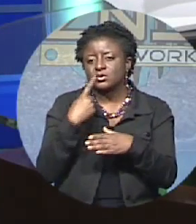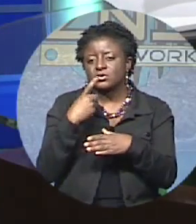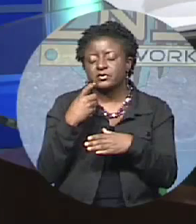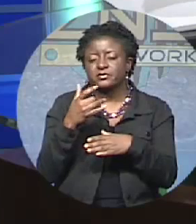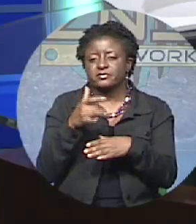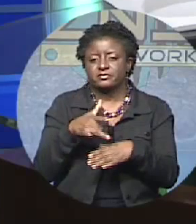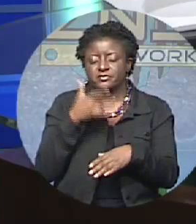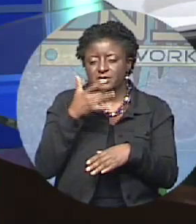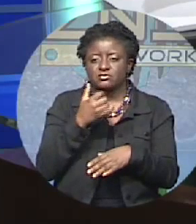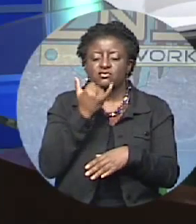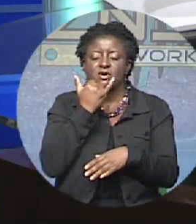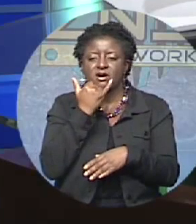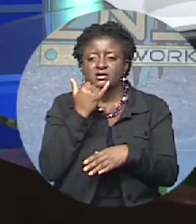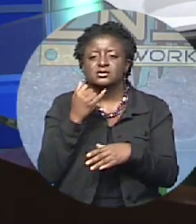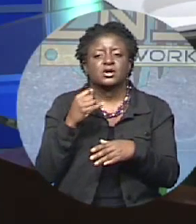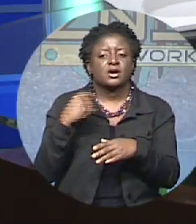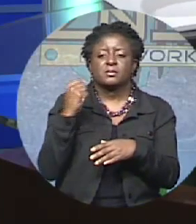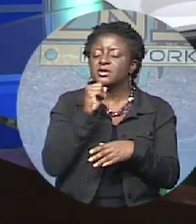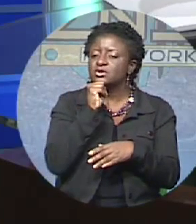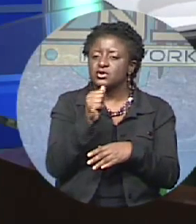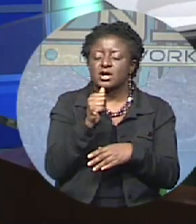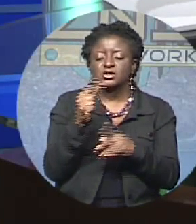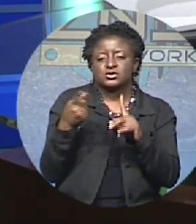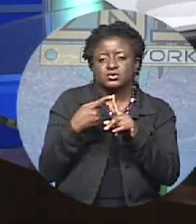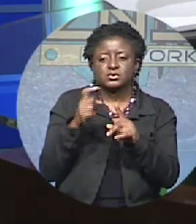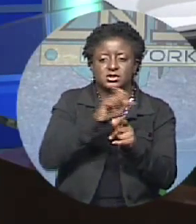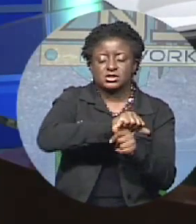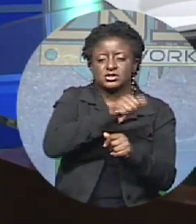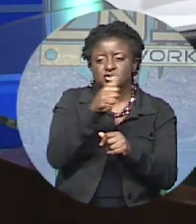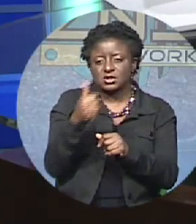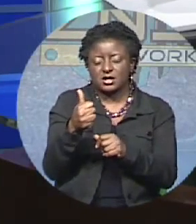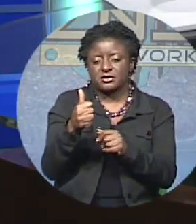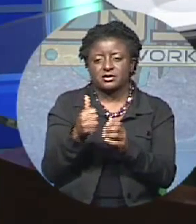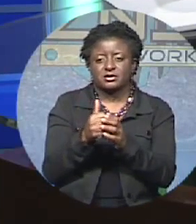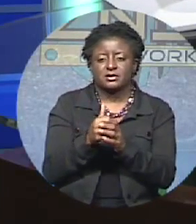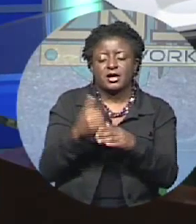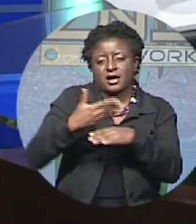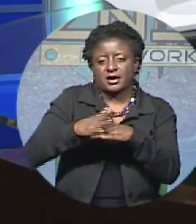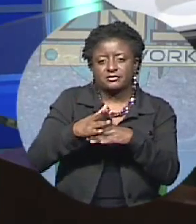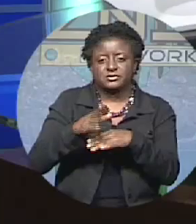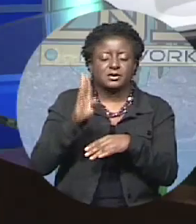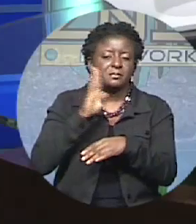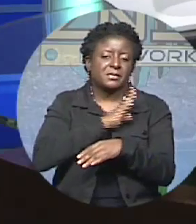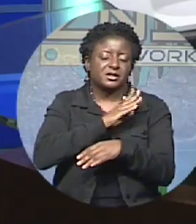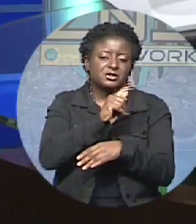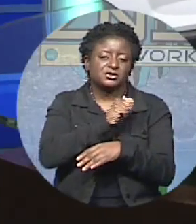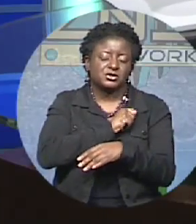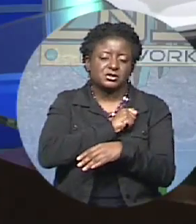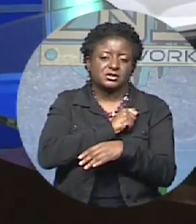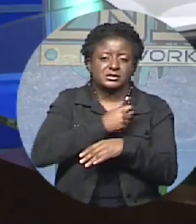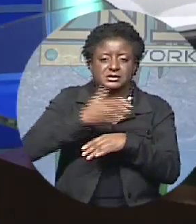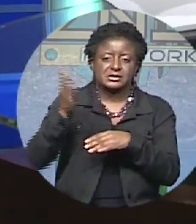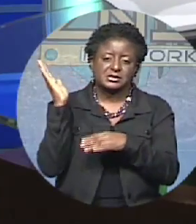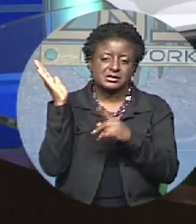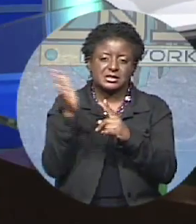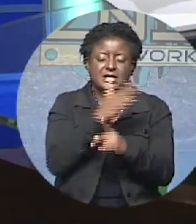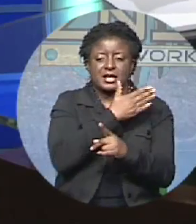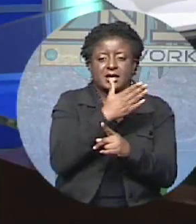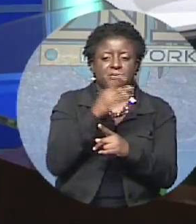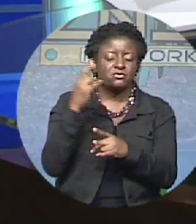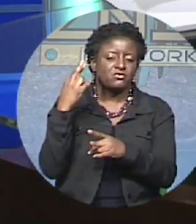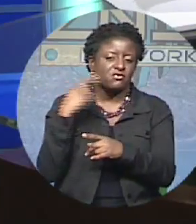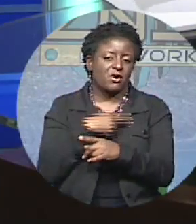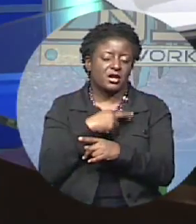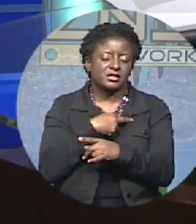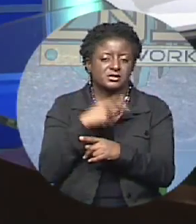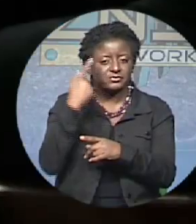tells us who was included in that apology or those apologies after Butler-Turner slapped Rollins for what she says were nasty comments that he has denied